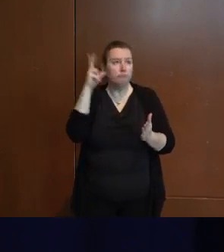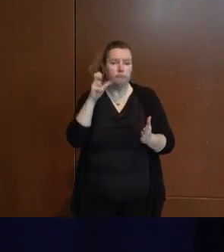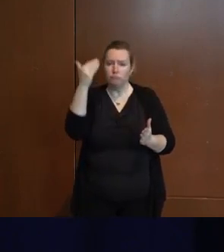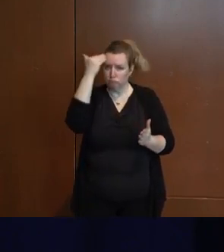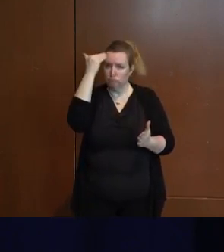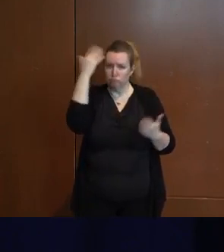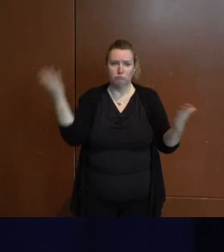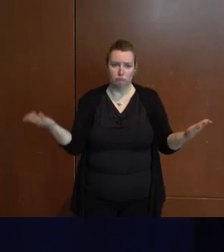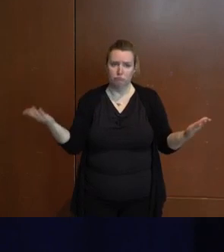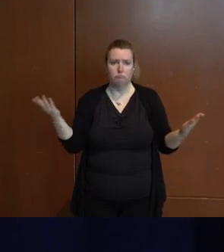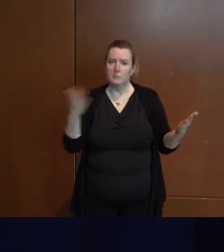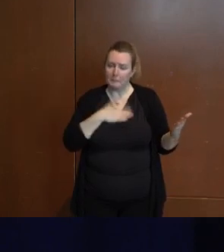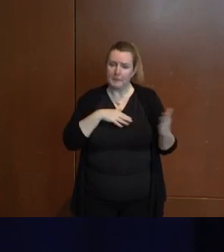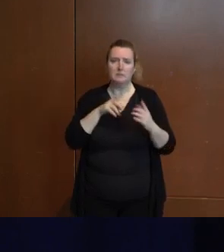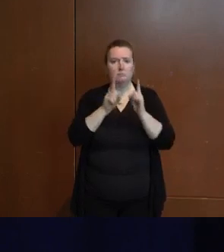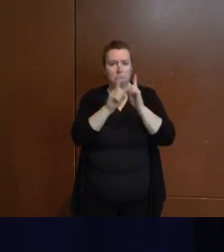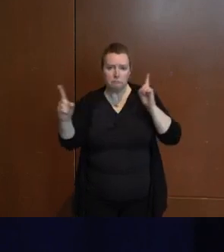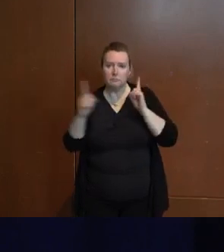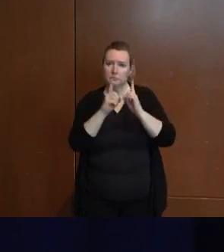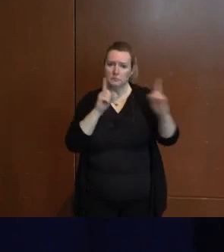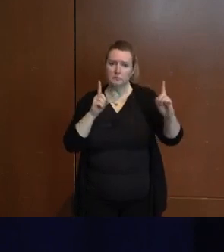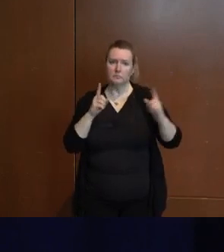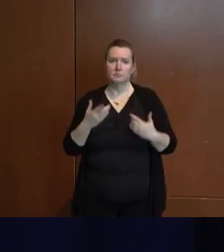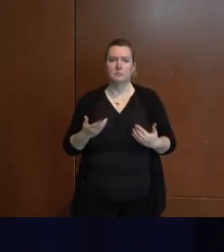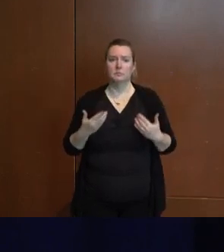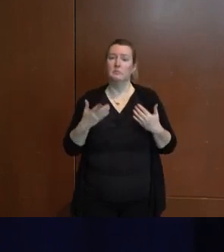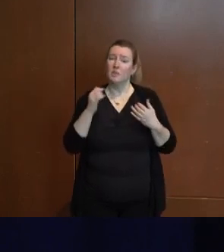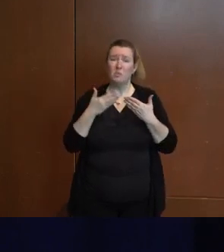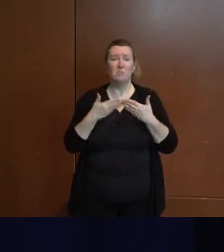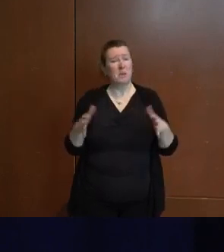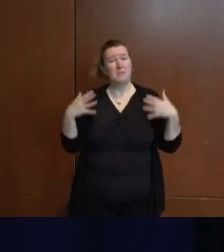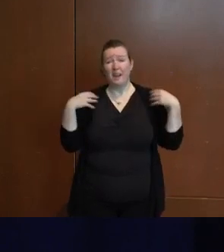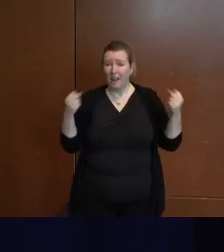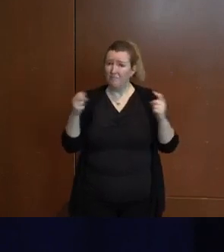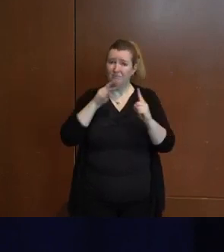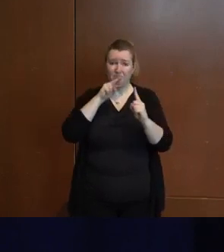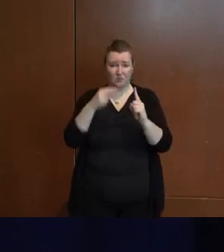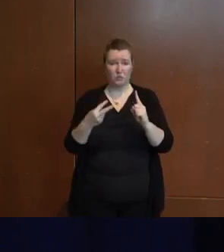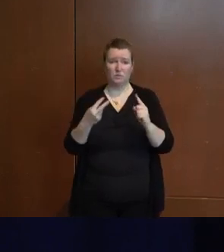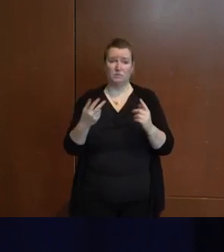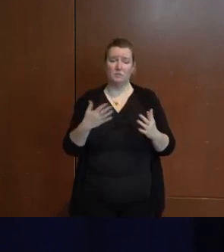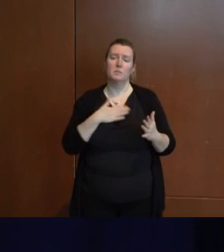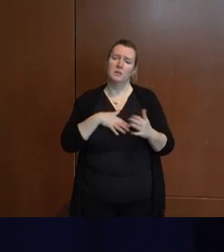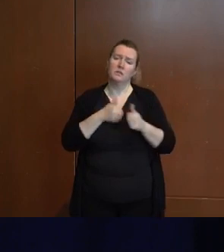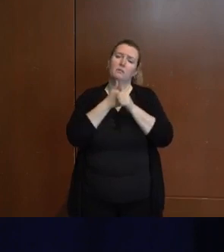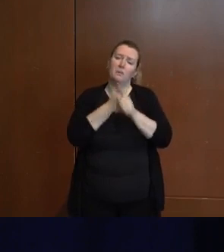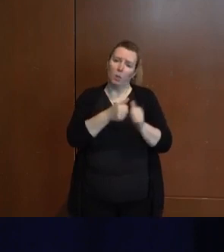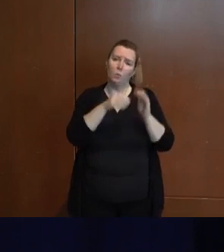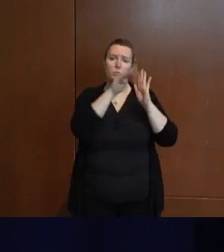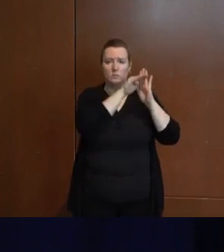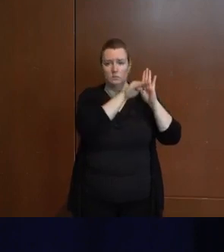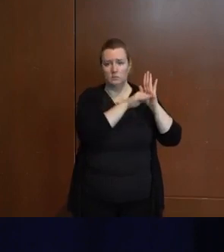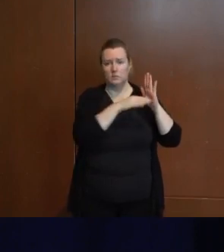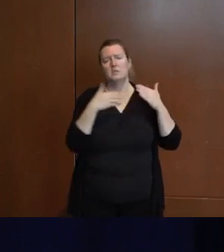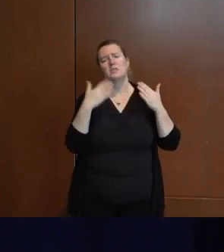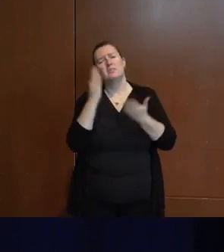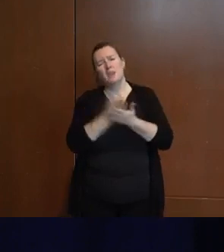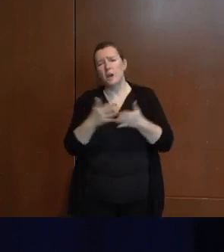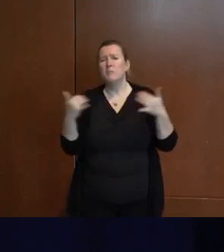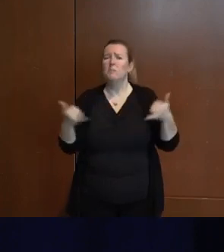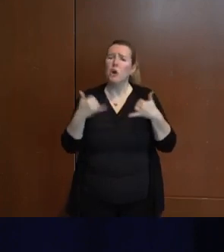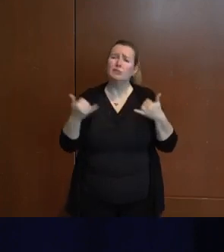from a public health perspective, just request that everybody cease and desist on the public gatherings.